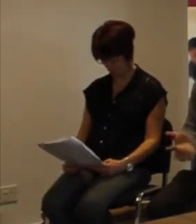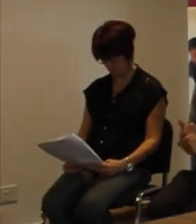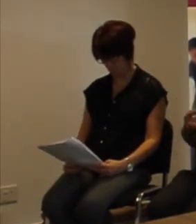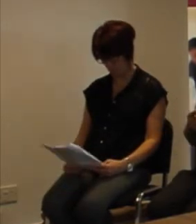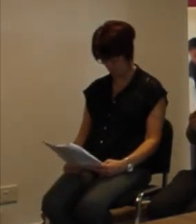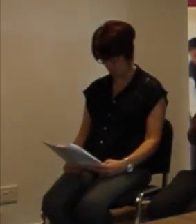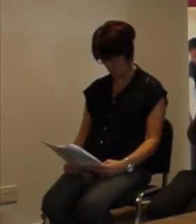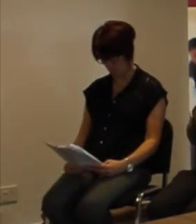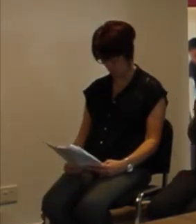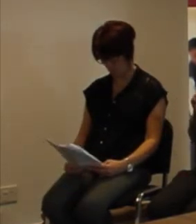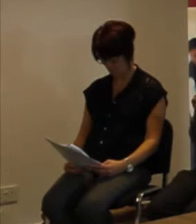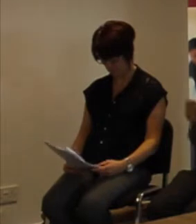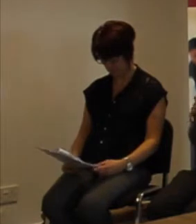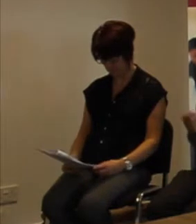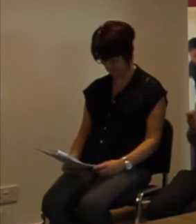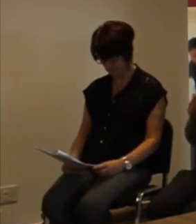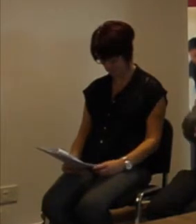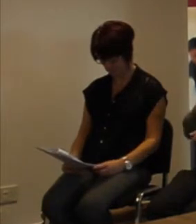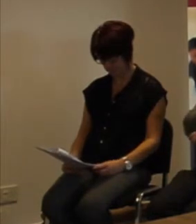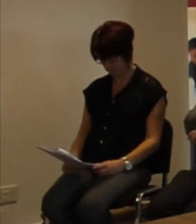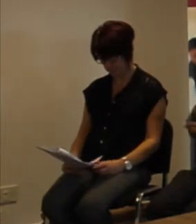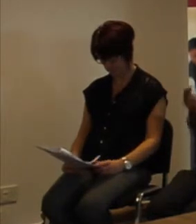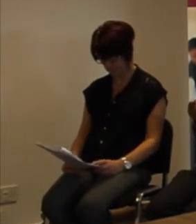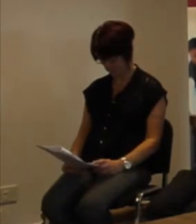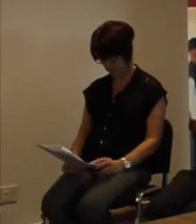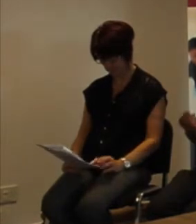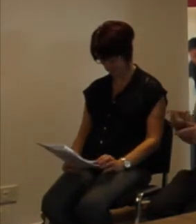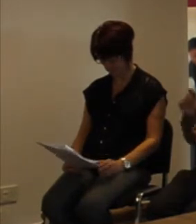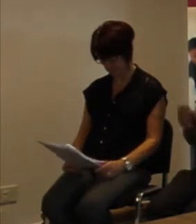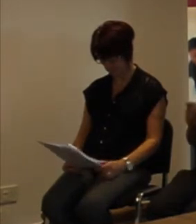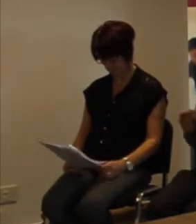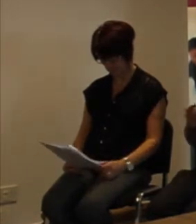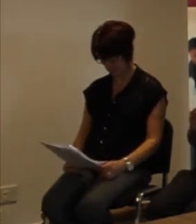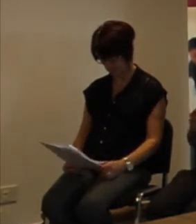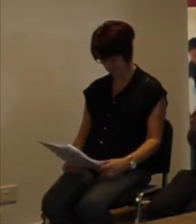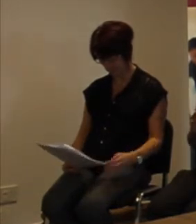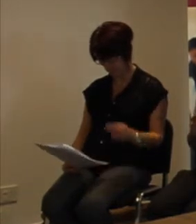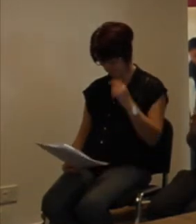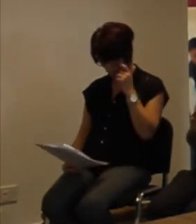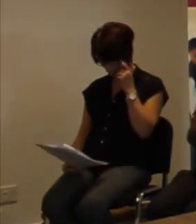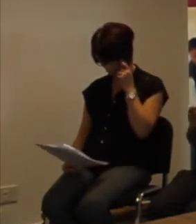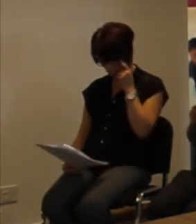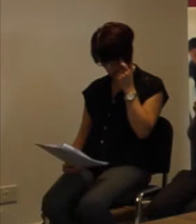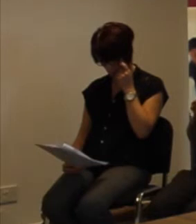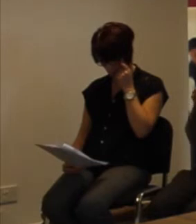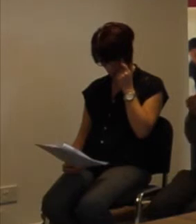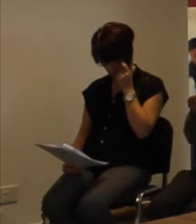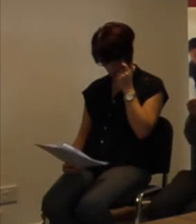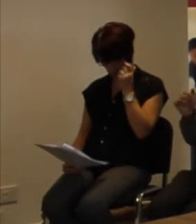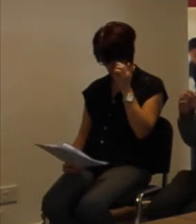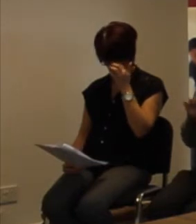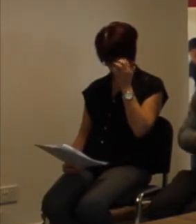Modifications to the presentation of assessment material. So that is basically what you may